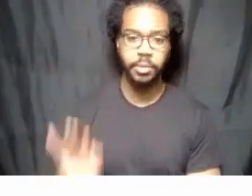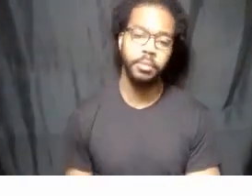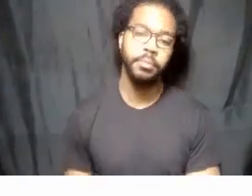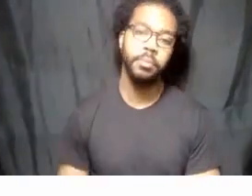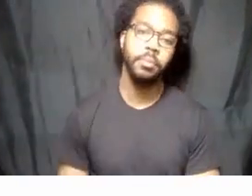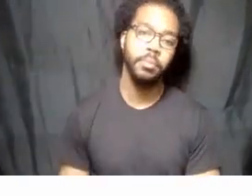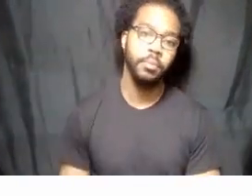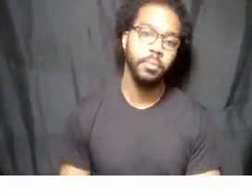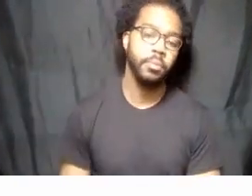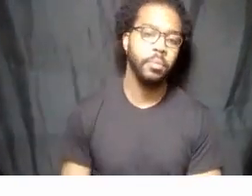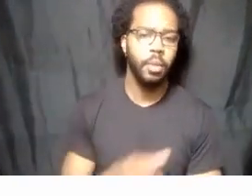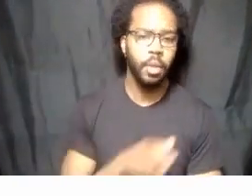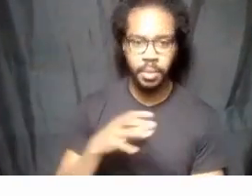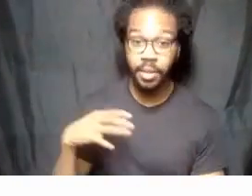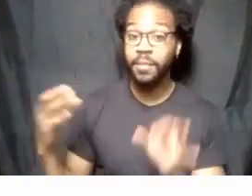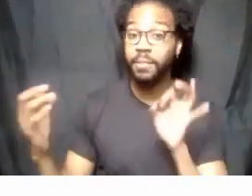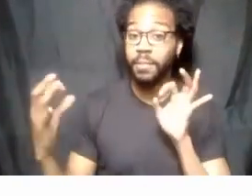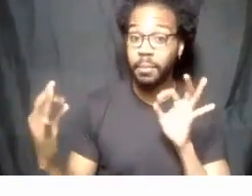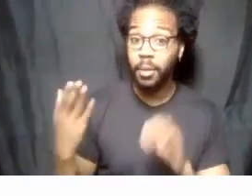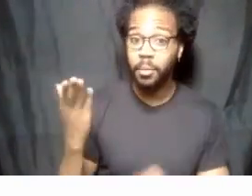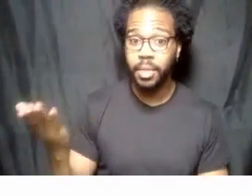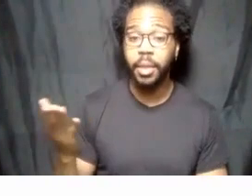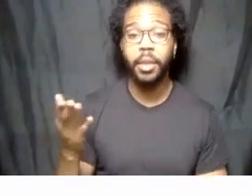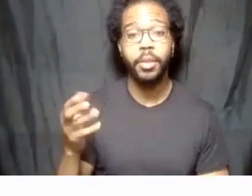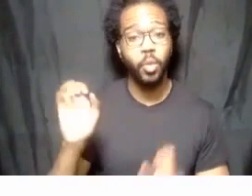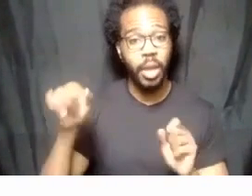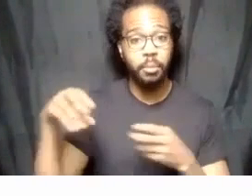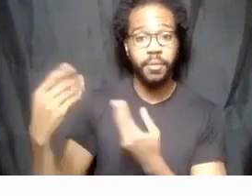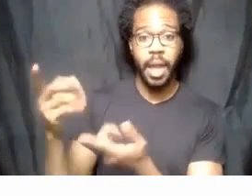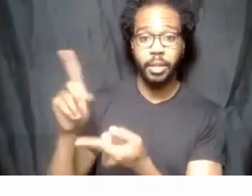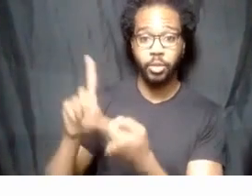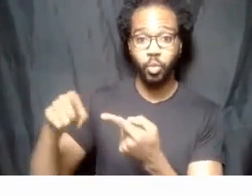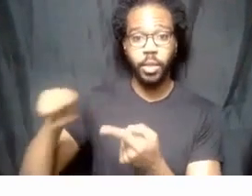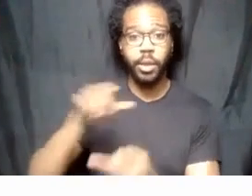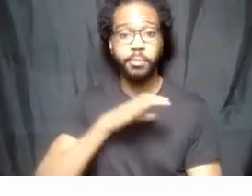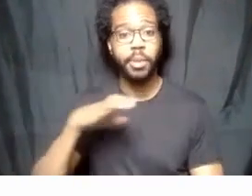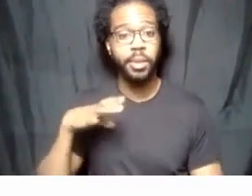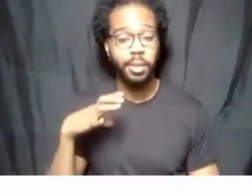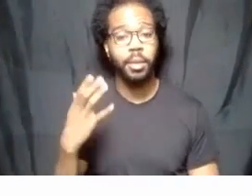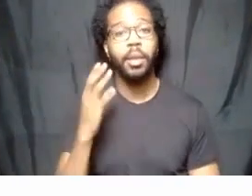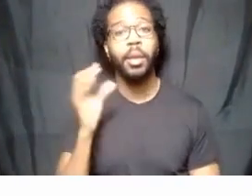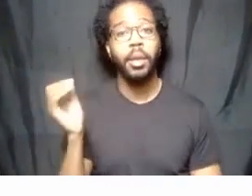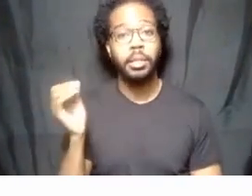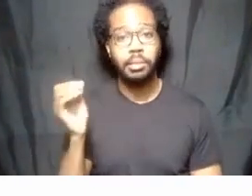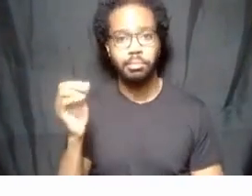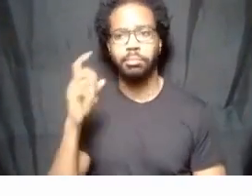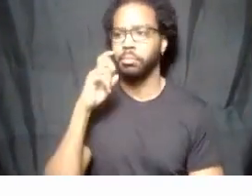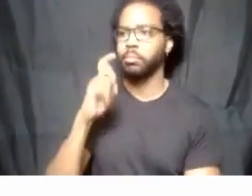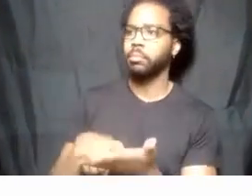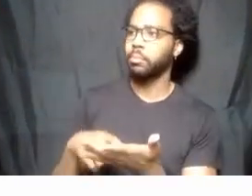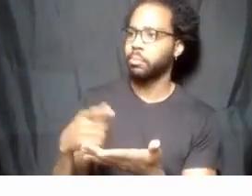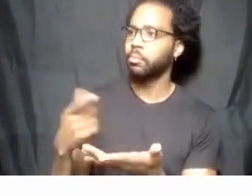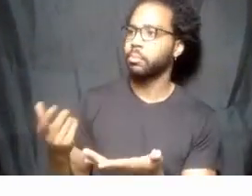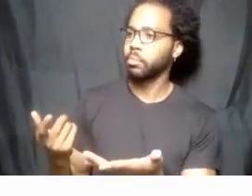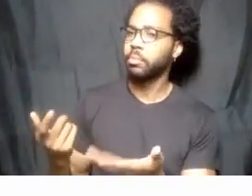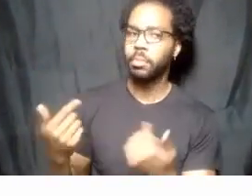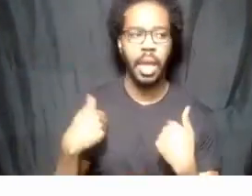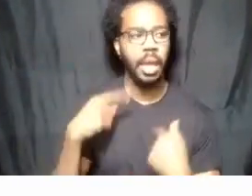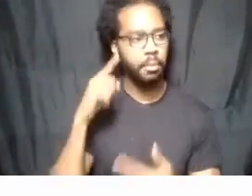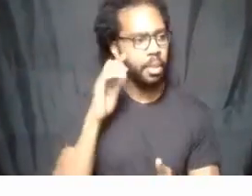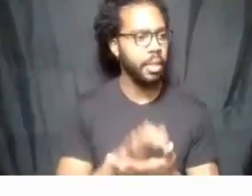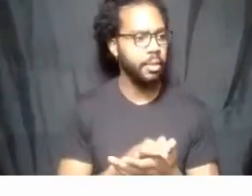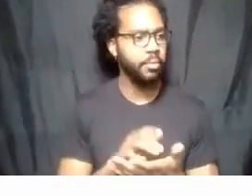committee feedback that you can provide to the committee and indicate that you believe, and there